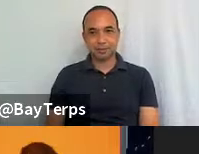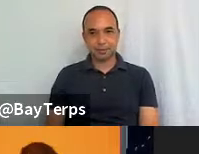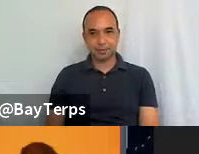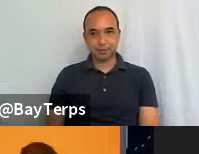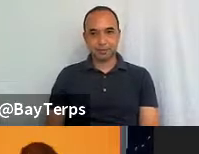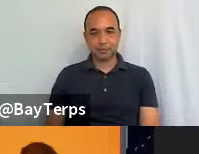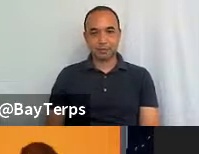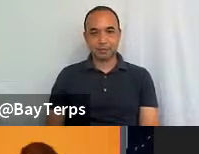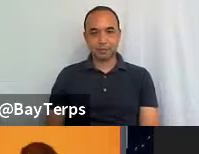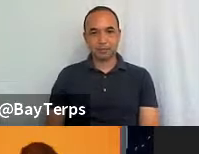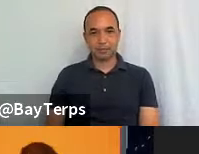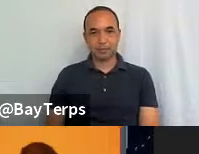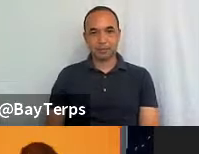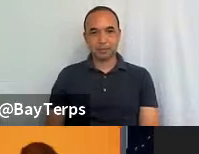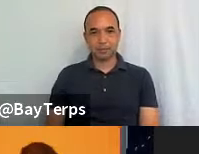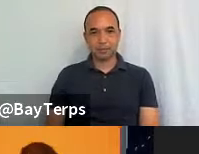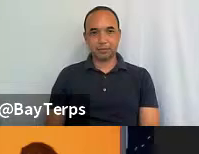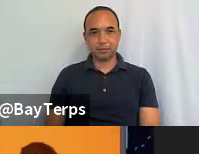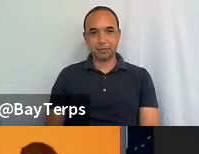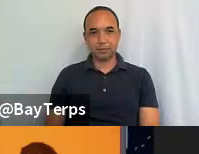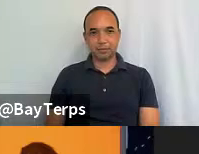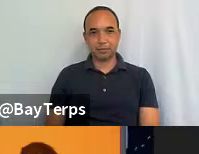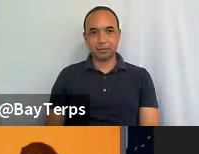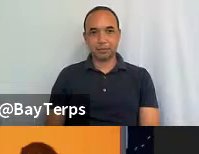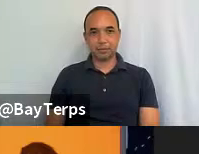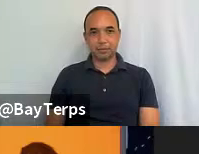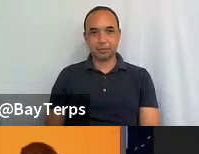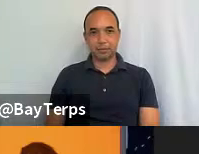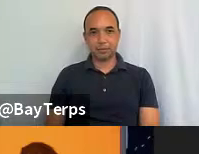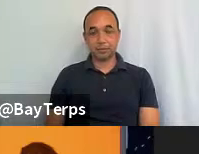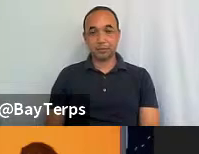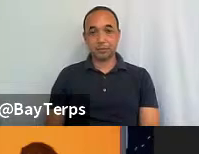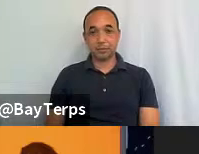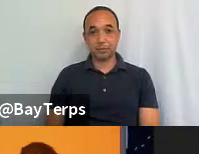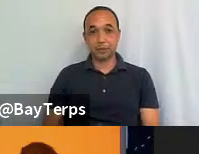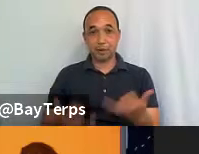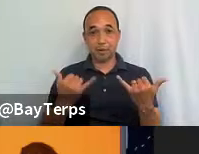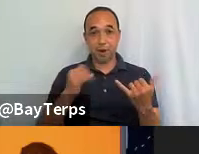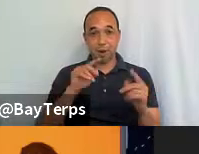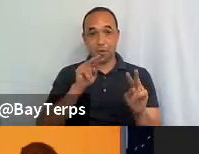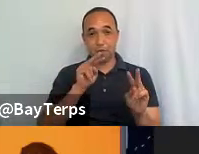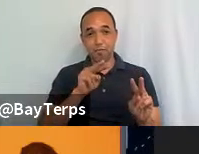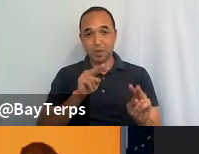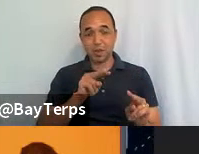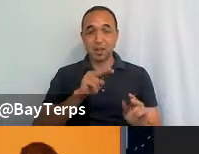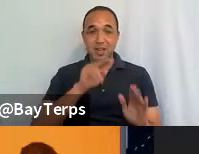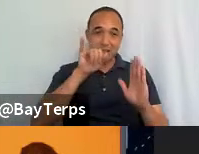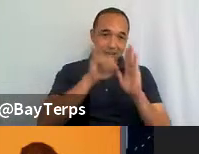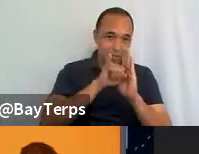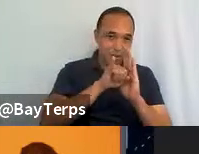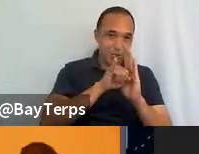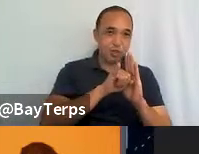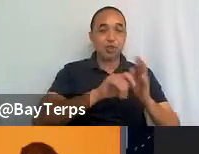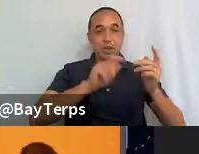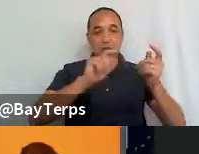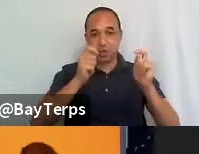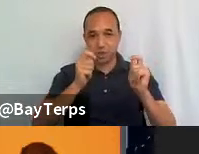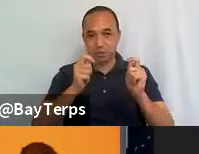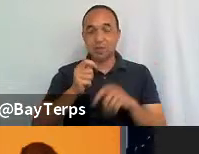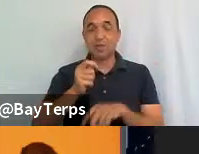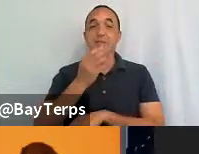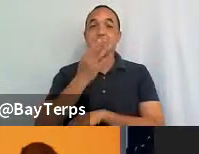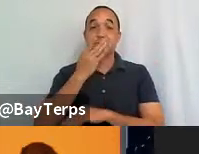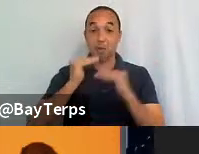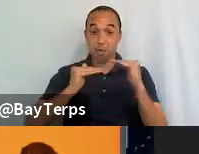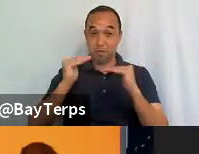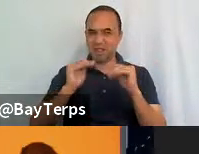So really quickly, I'll just go into Image Adjustments Color Balance, which is what we did with the